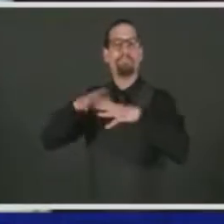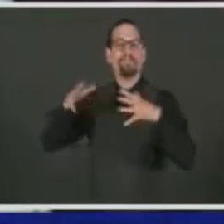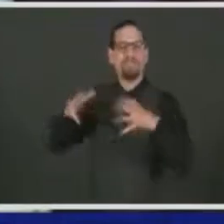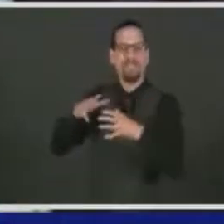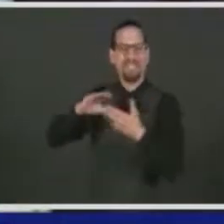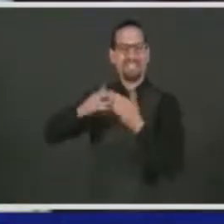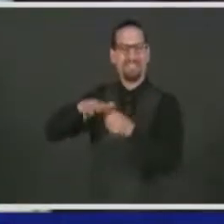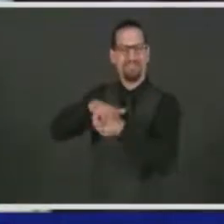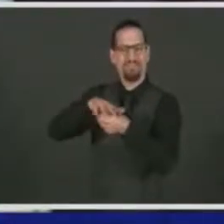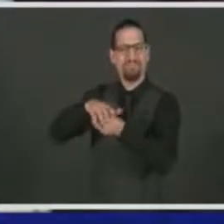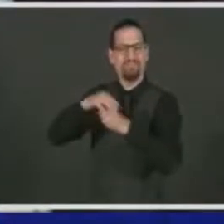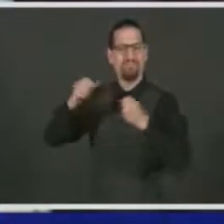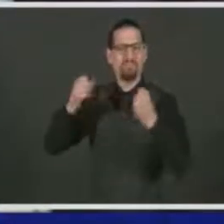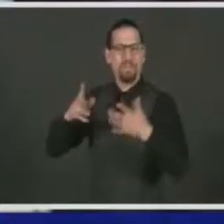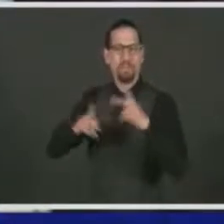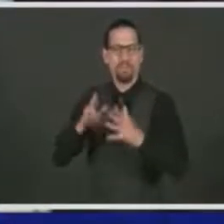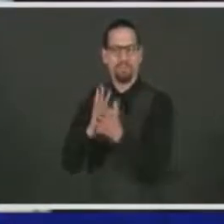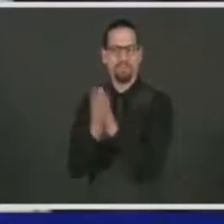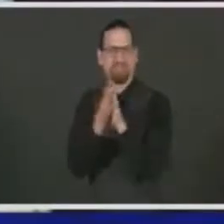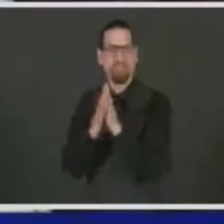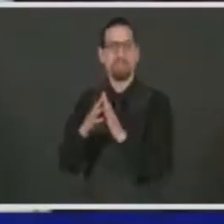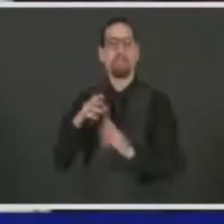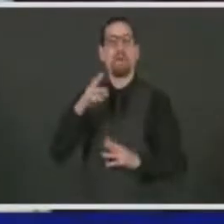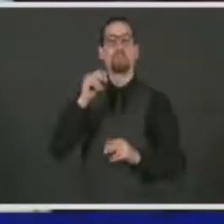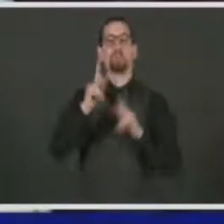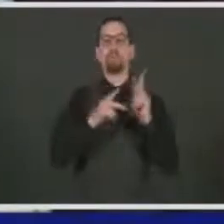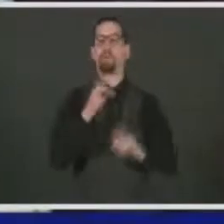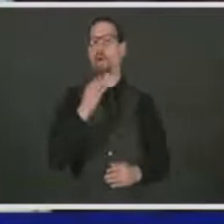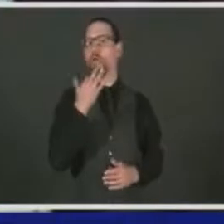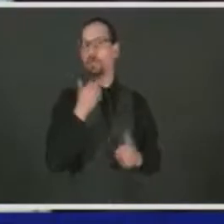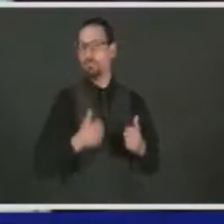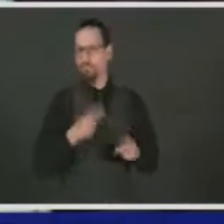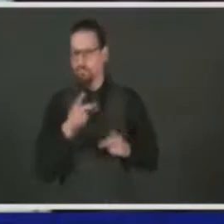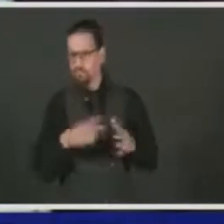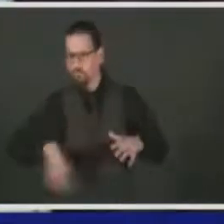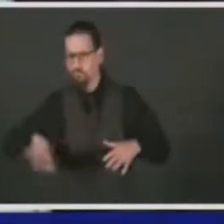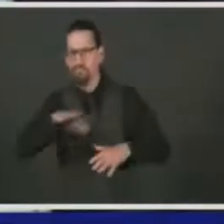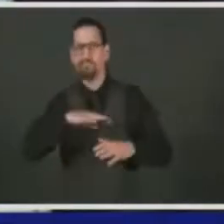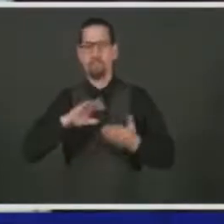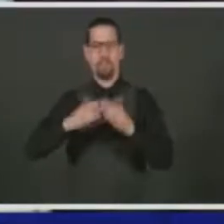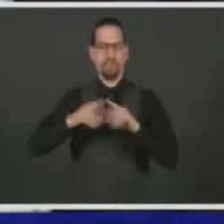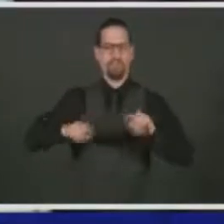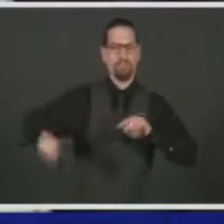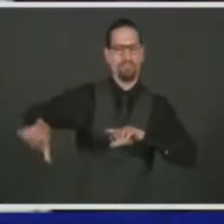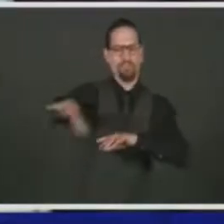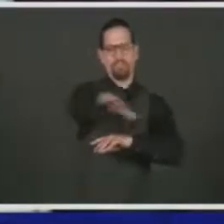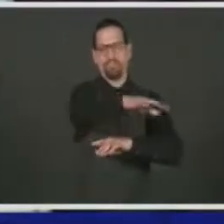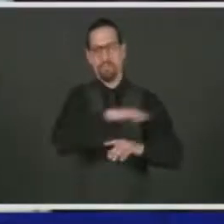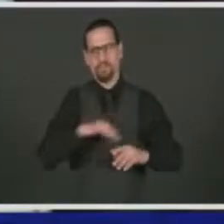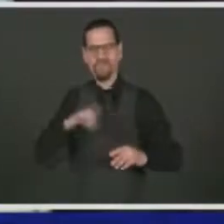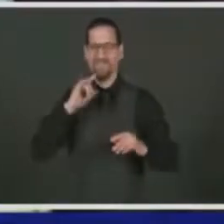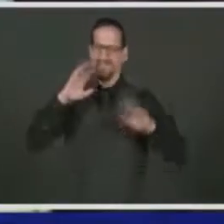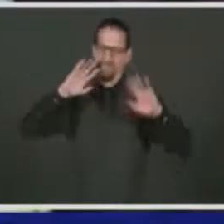of scenarios that she mentioned where we need to keep our focus strong.